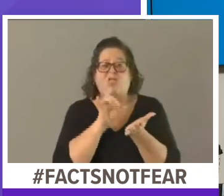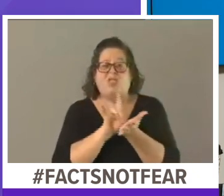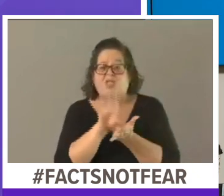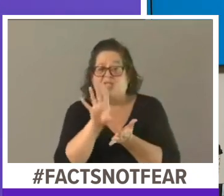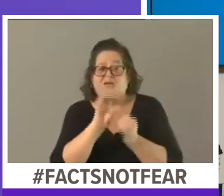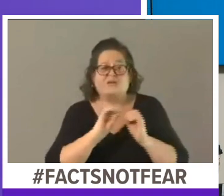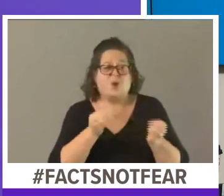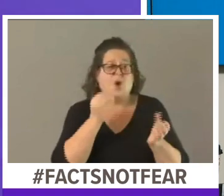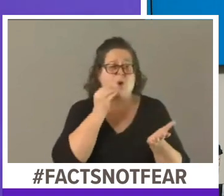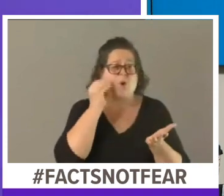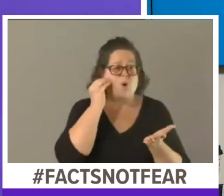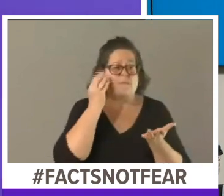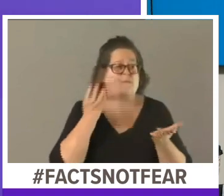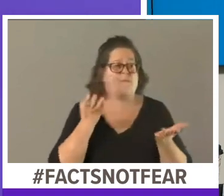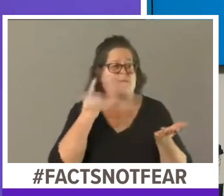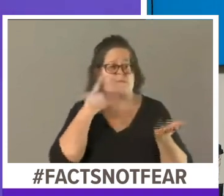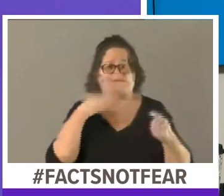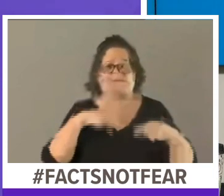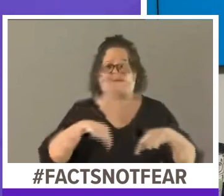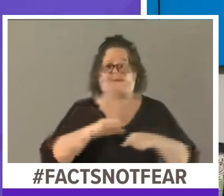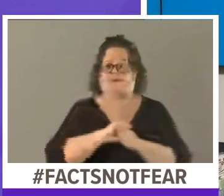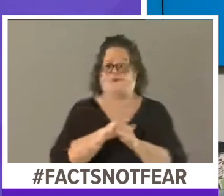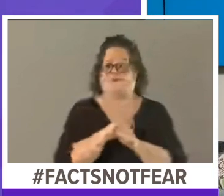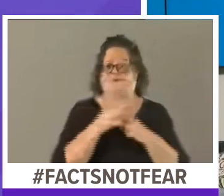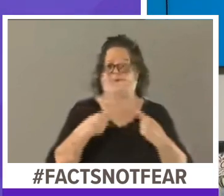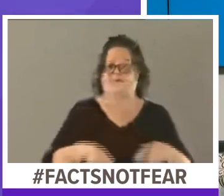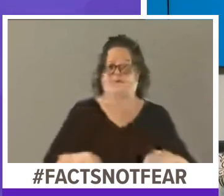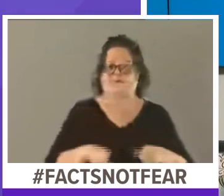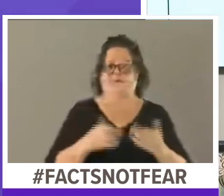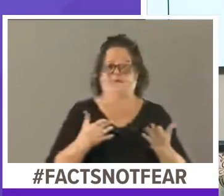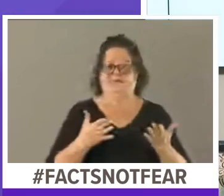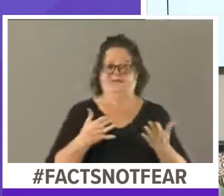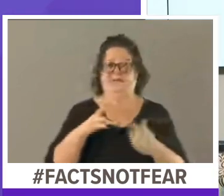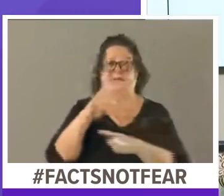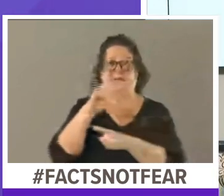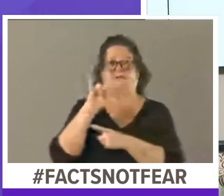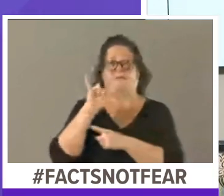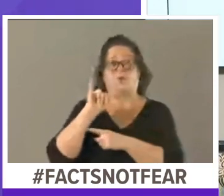Let's start with pandemic unemployment assistance and relief.